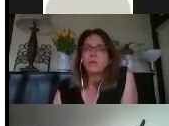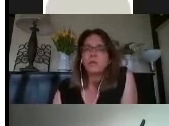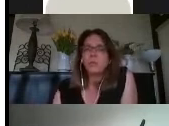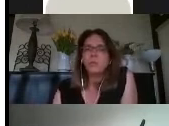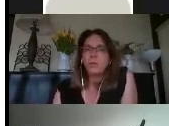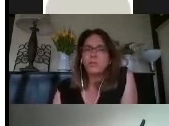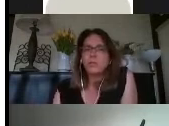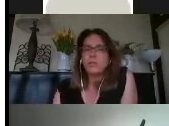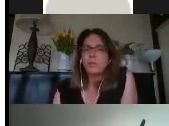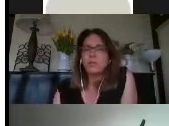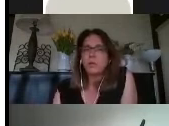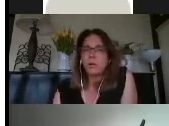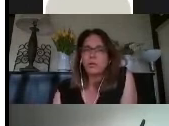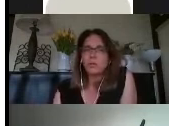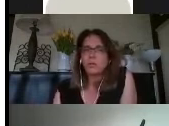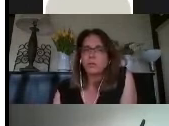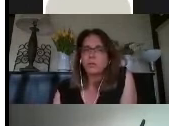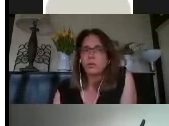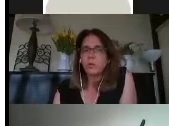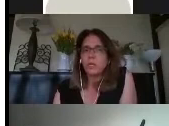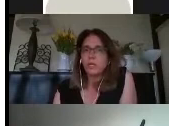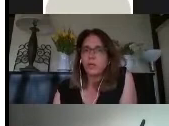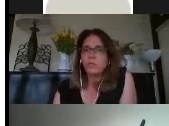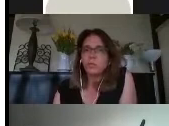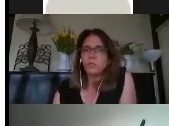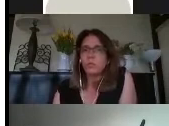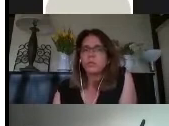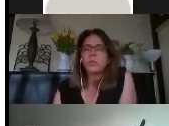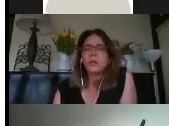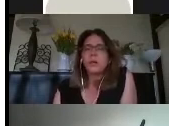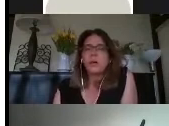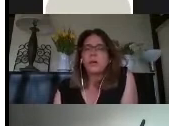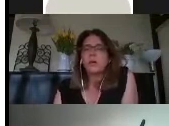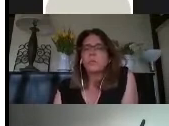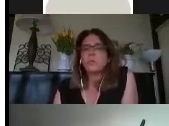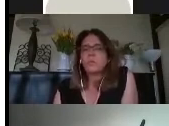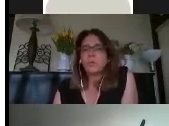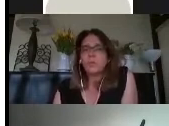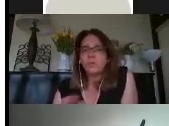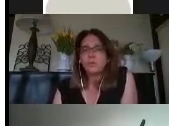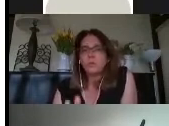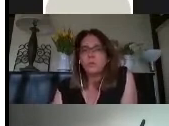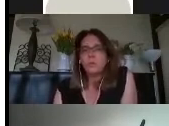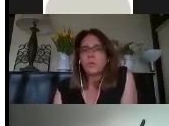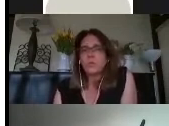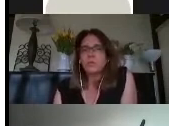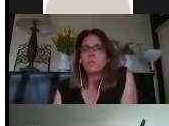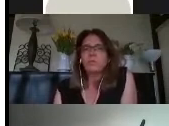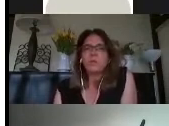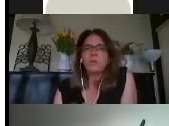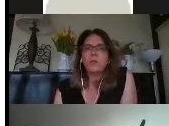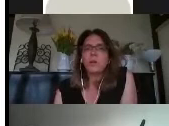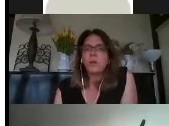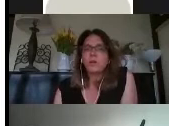there. So the bicyclists stay away from the cars. It allows, you know, getting in and out of doors. So that there's space to